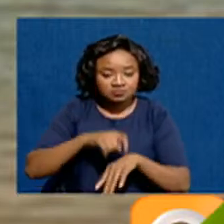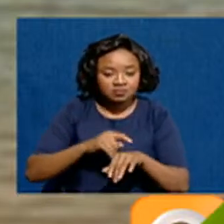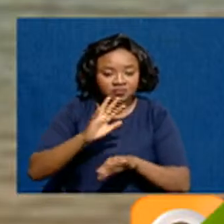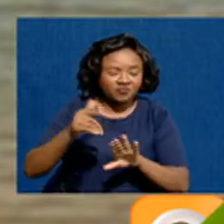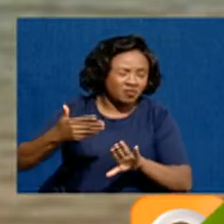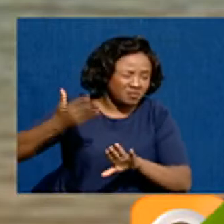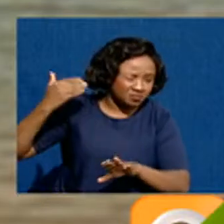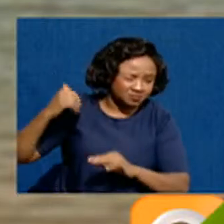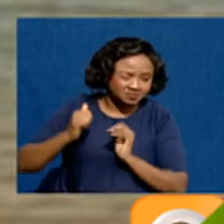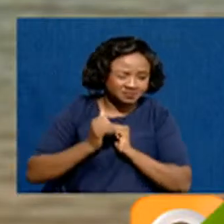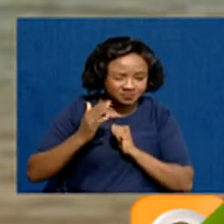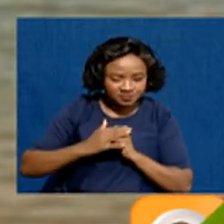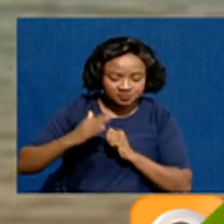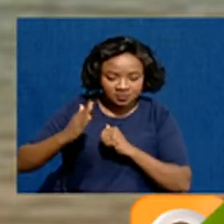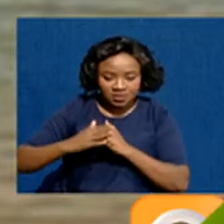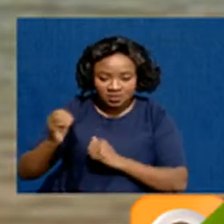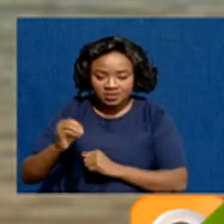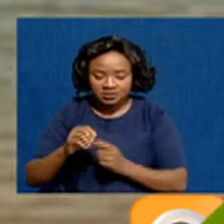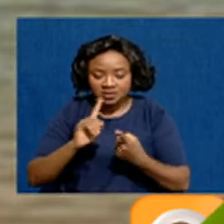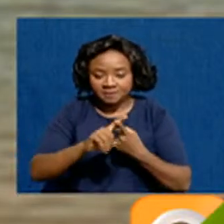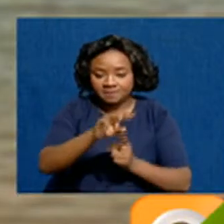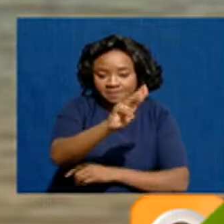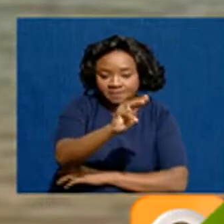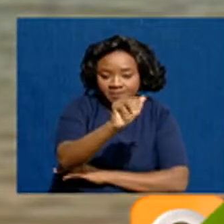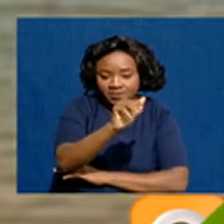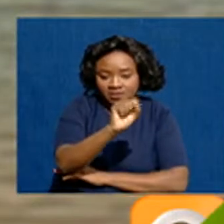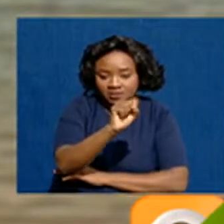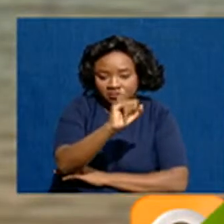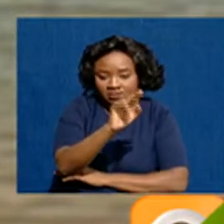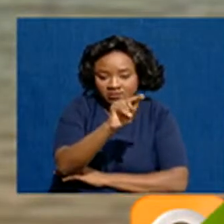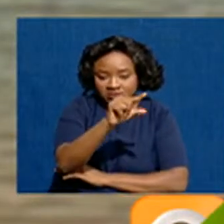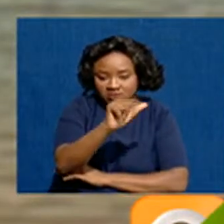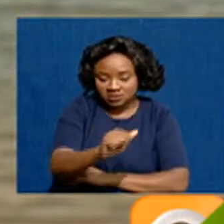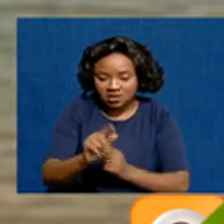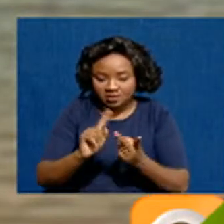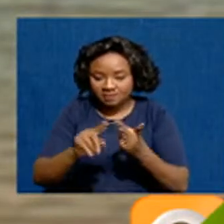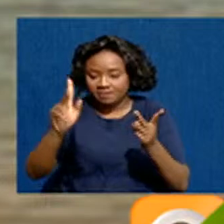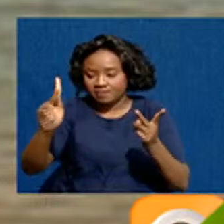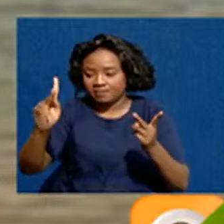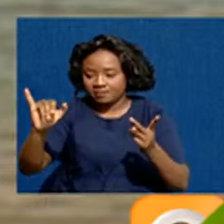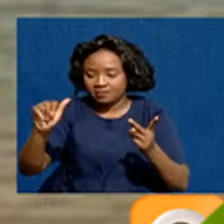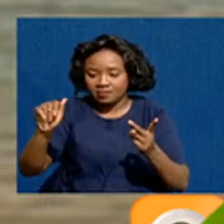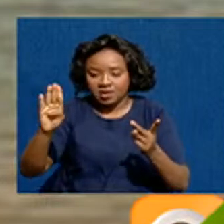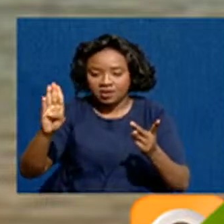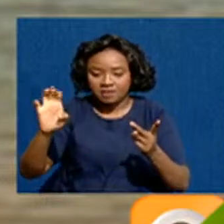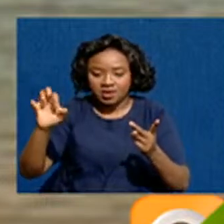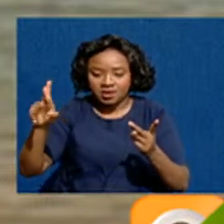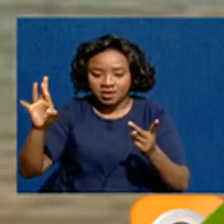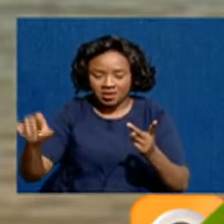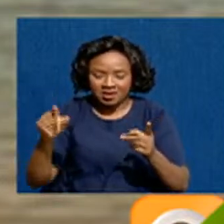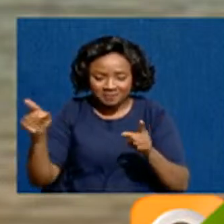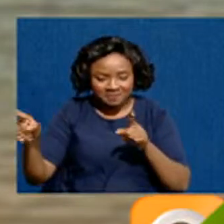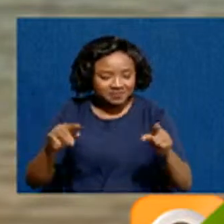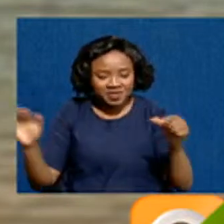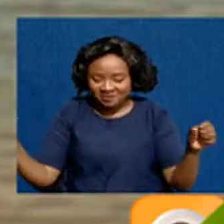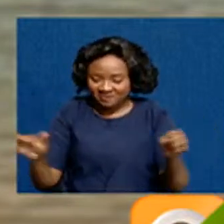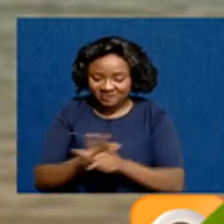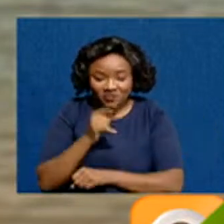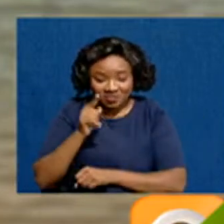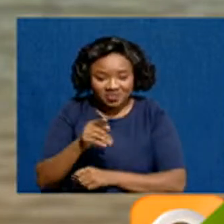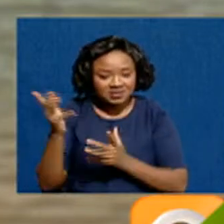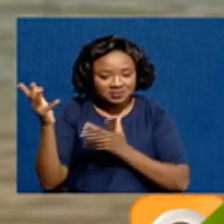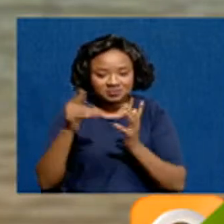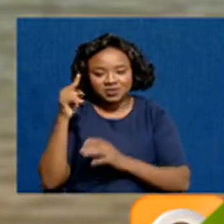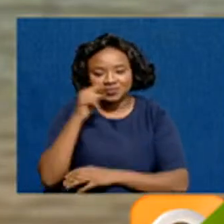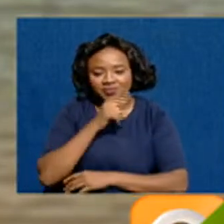1990, Masinga and Kiambere are full, posing greater danger in Garissa and Tana River. And you've seen from the